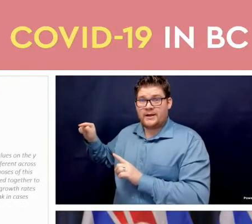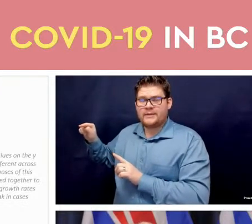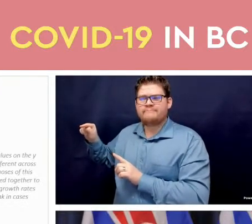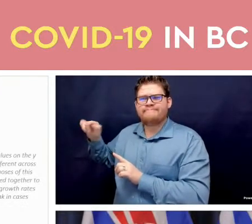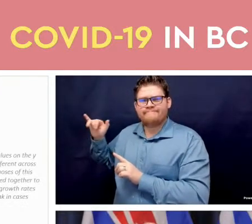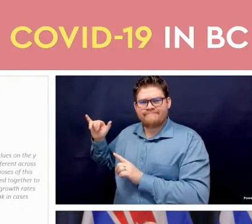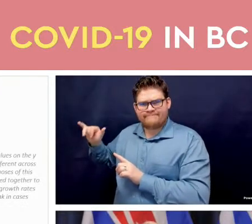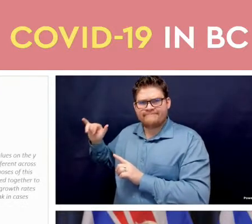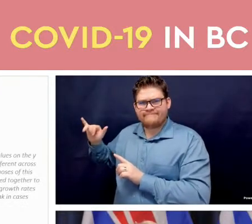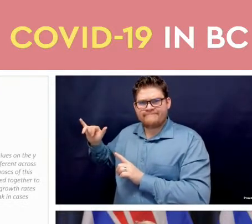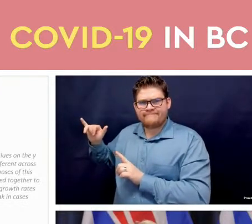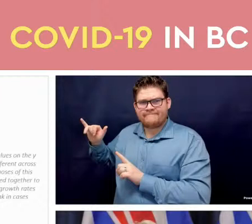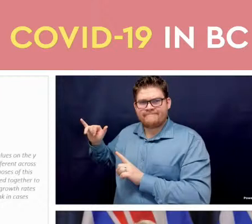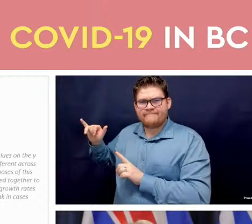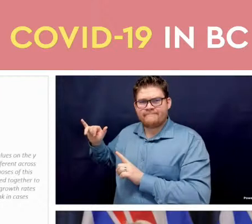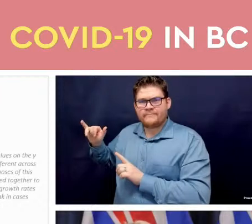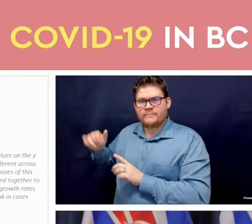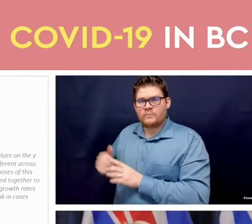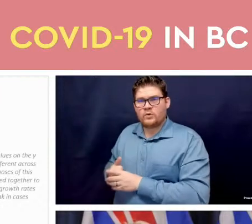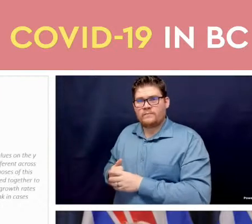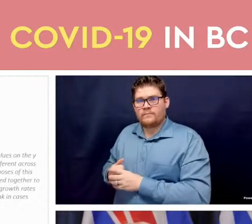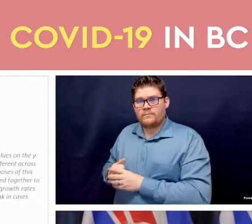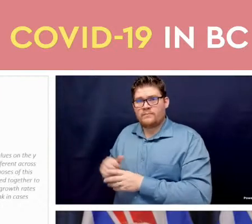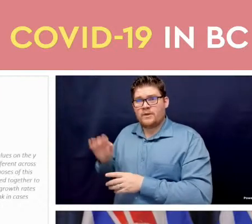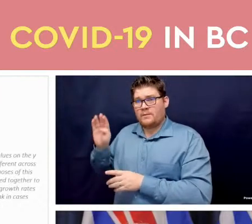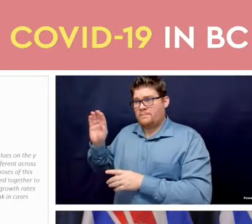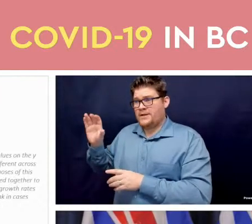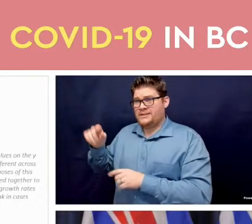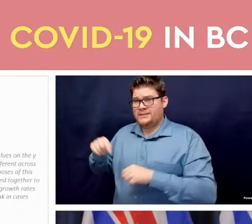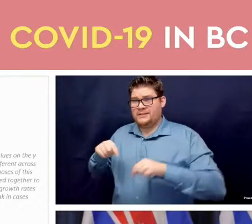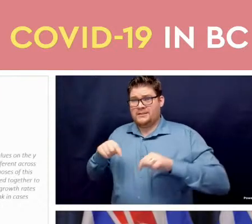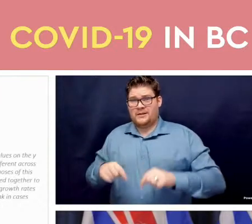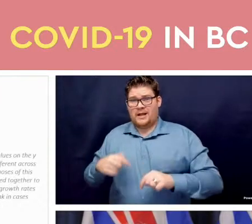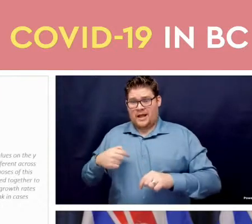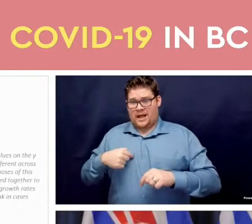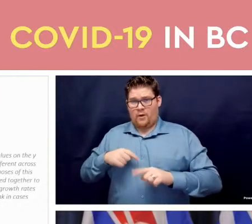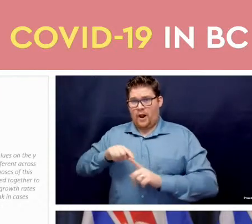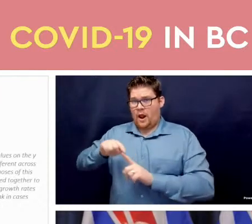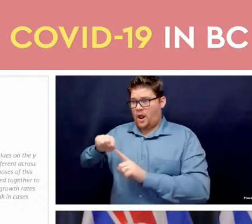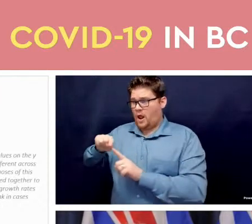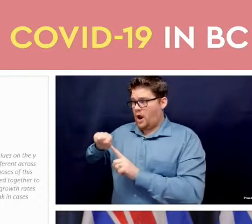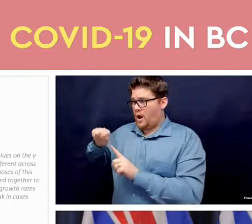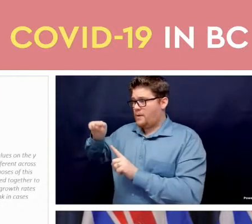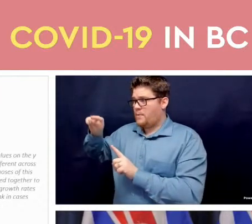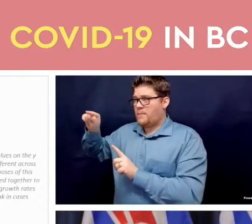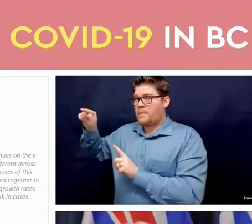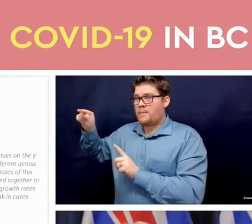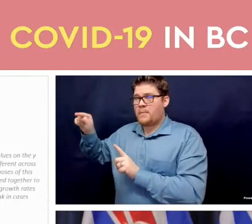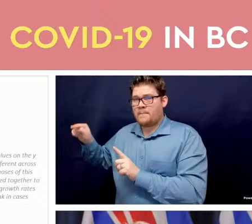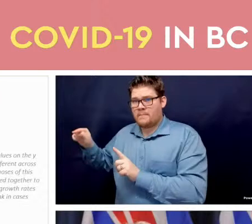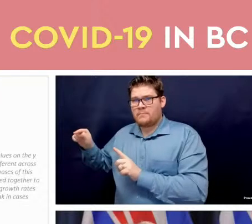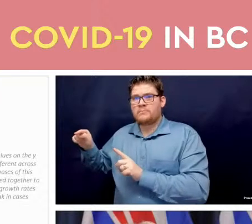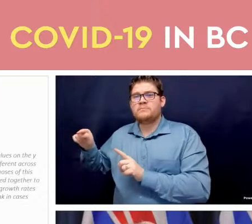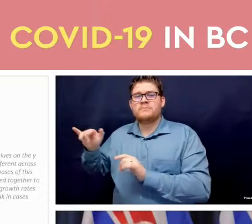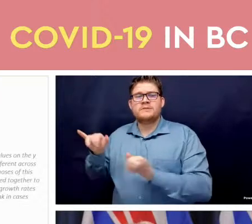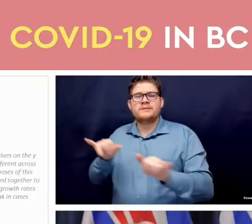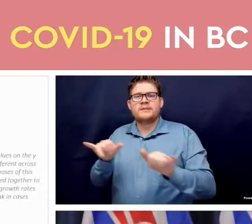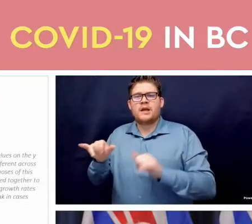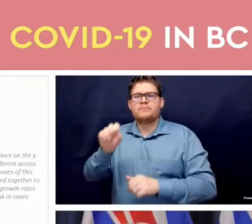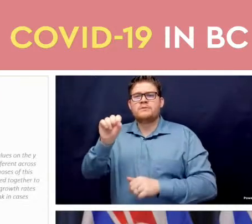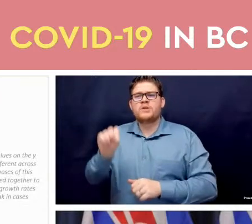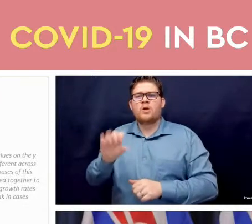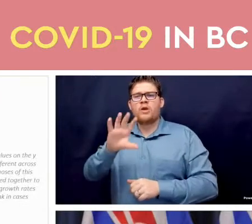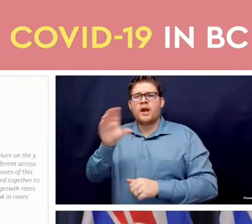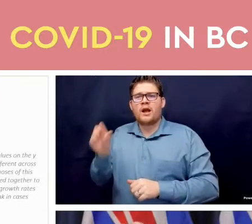perspective, BC is following a very similar pattern to what we see in what we saw in South Africa, what we're seeing in the UK, and